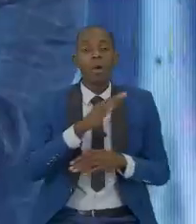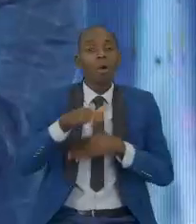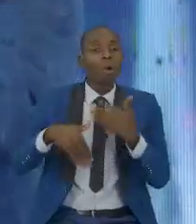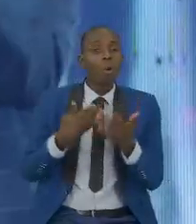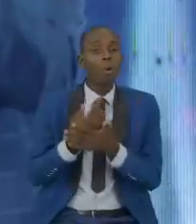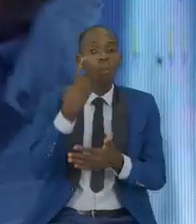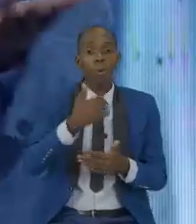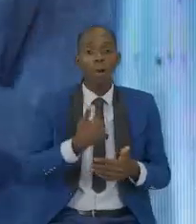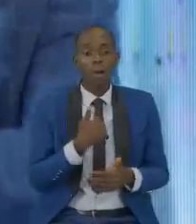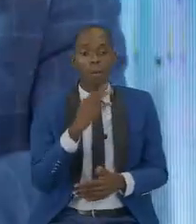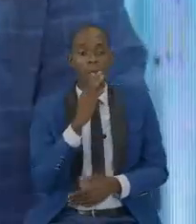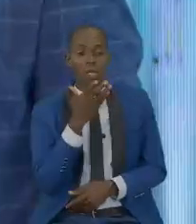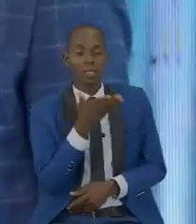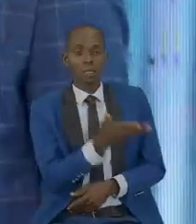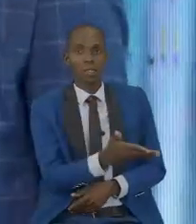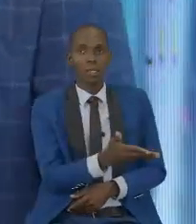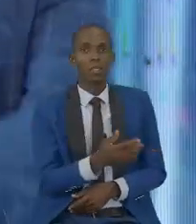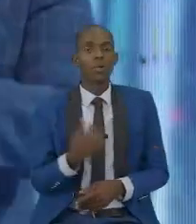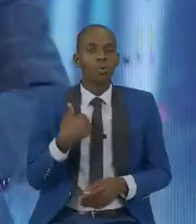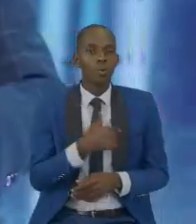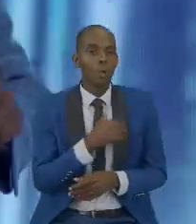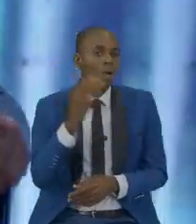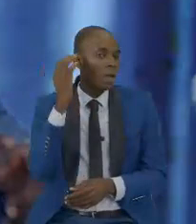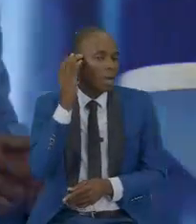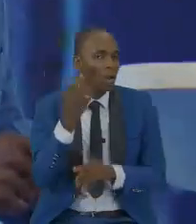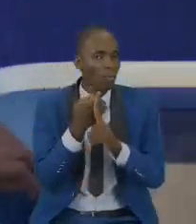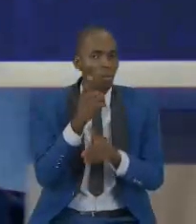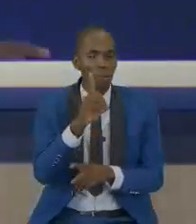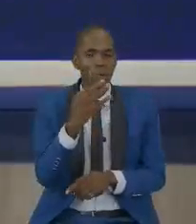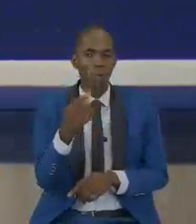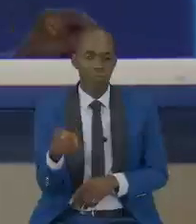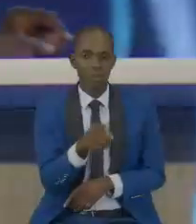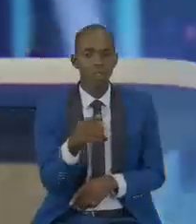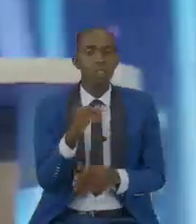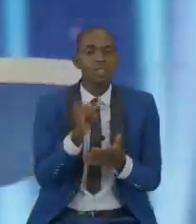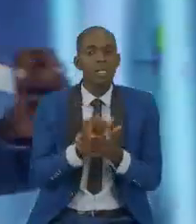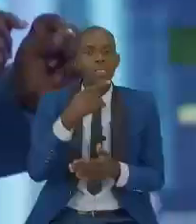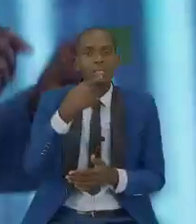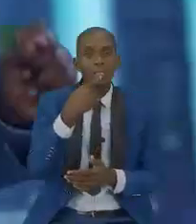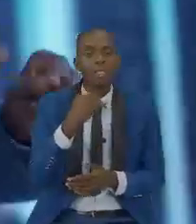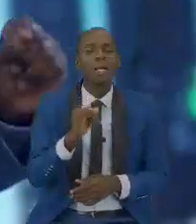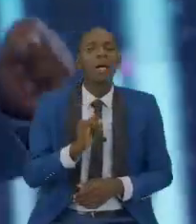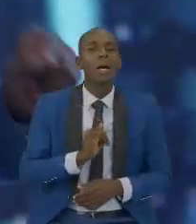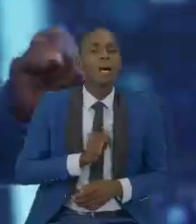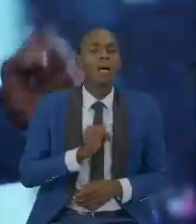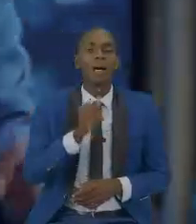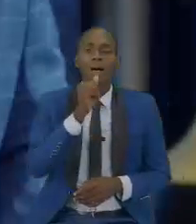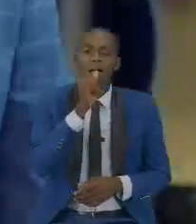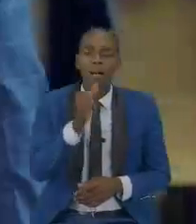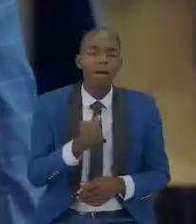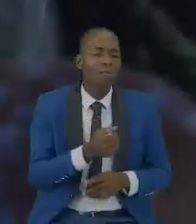there, we heard from one of them when he said, I am tormented in